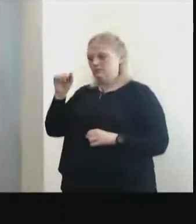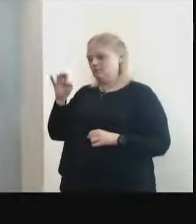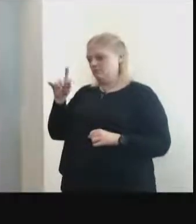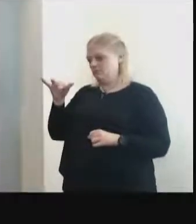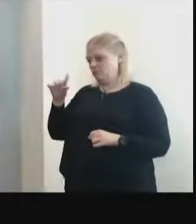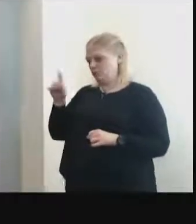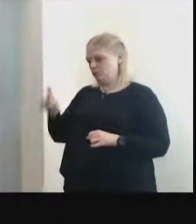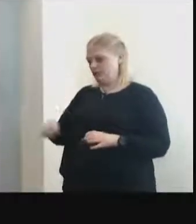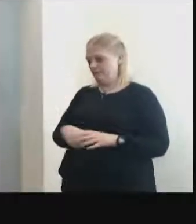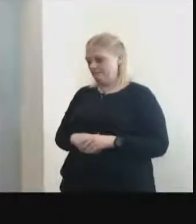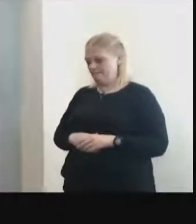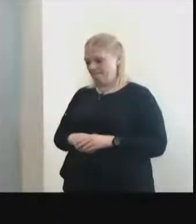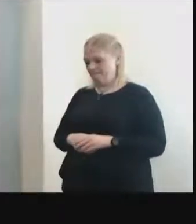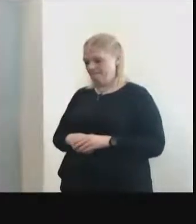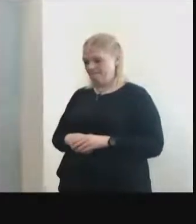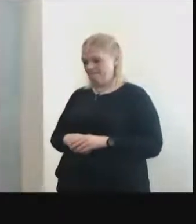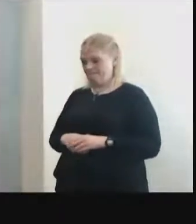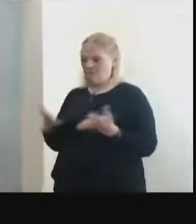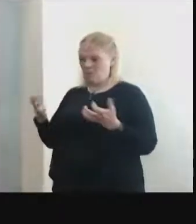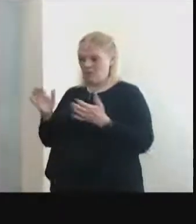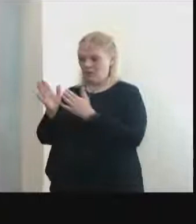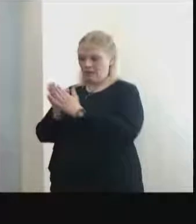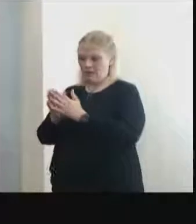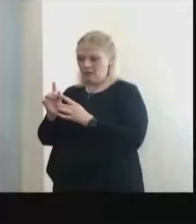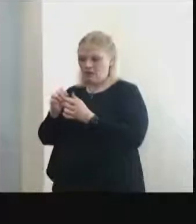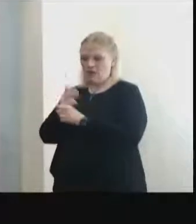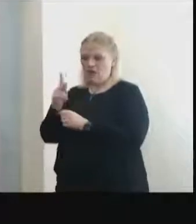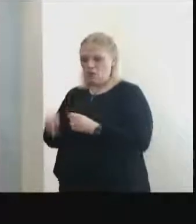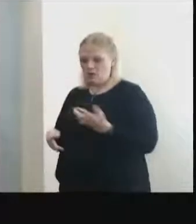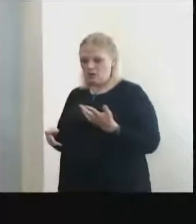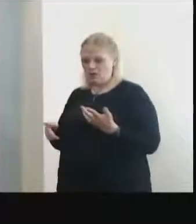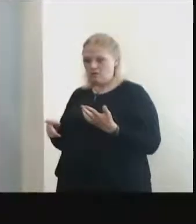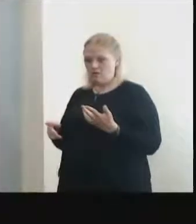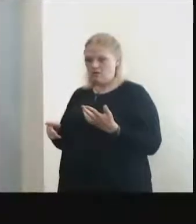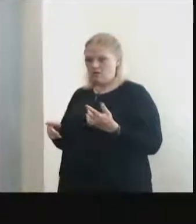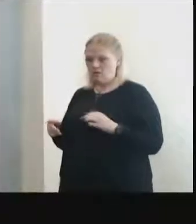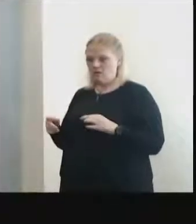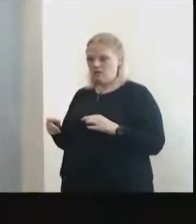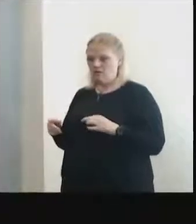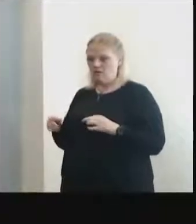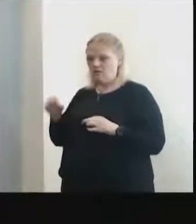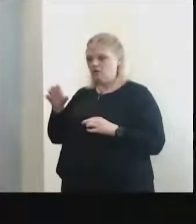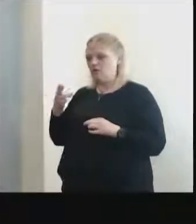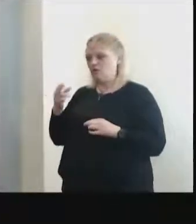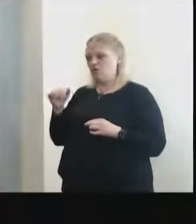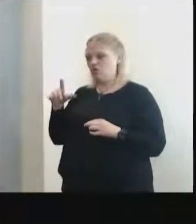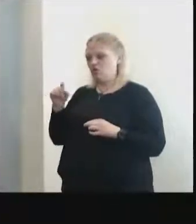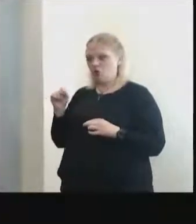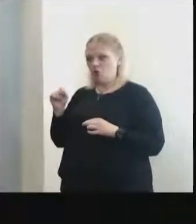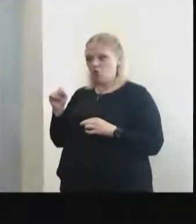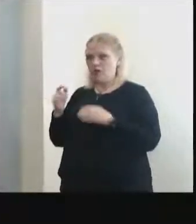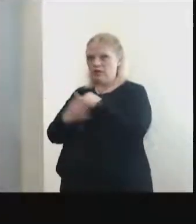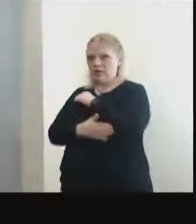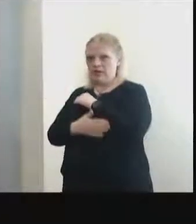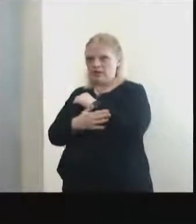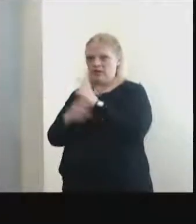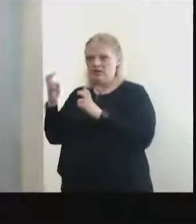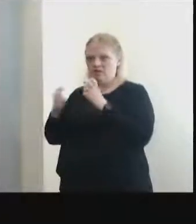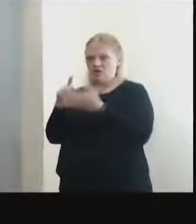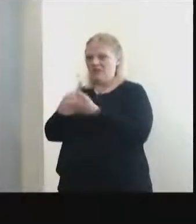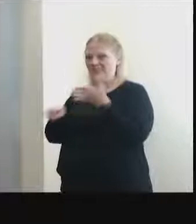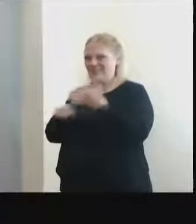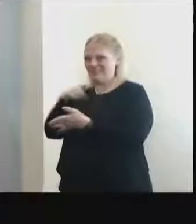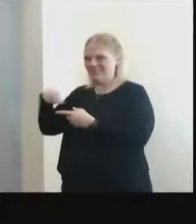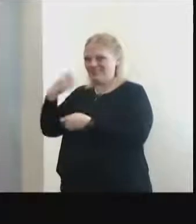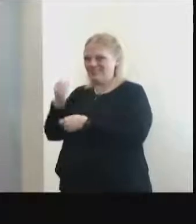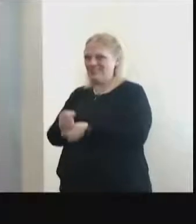question. That was what I was going to ask, but I'll follow up by pointing this out. We had the Chautauqua County Fair earlier today canceled this year's